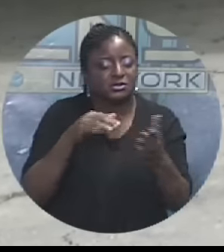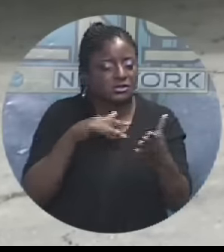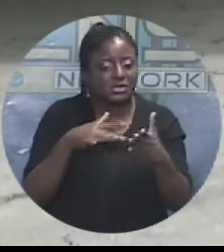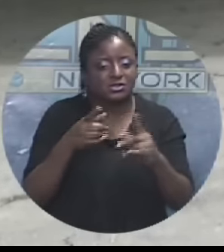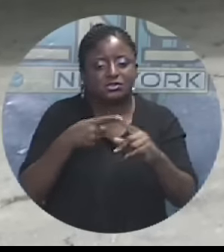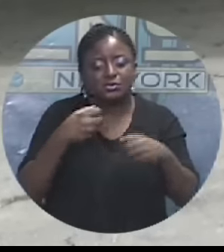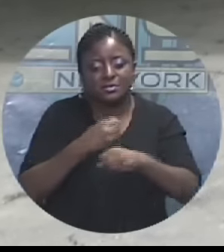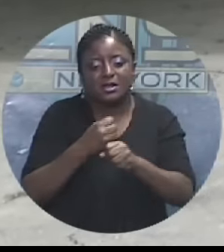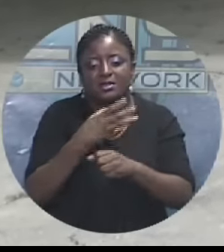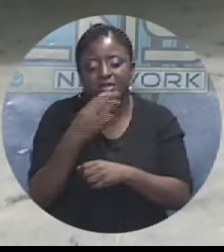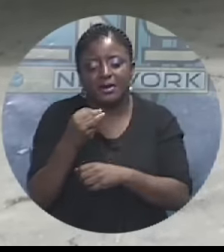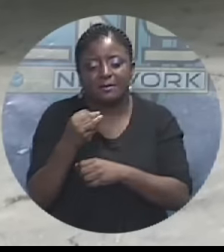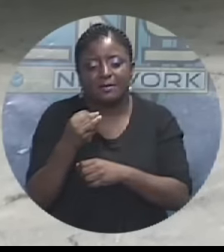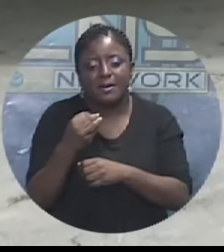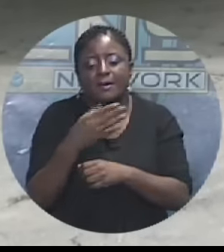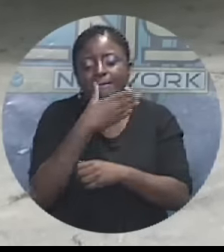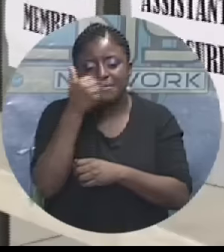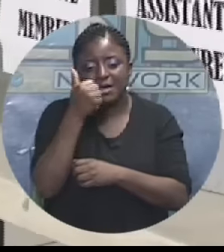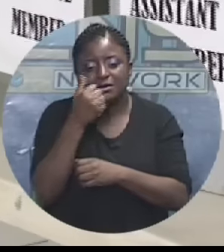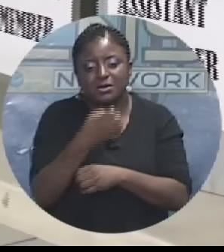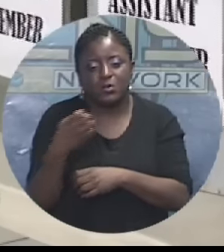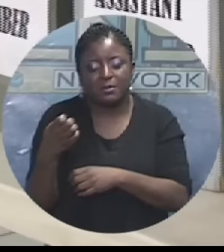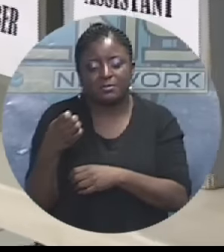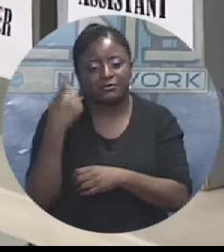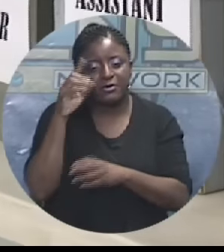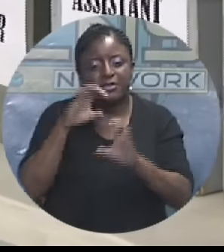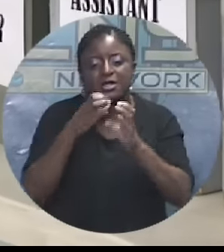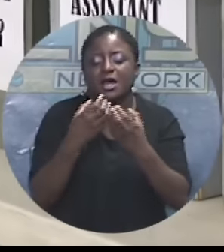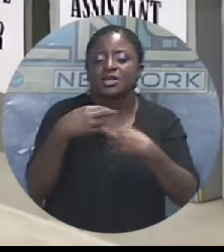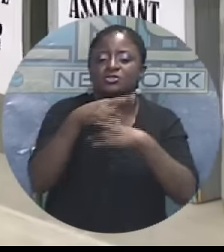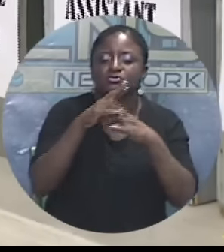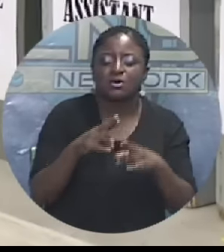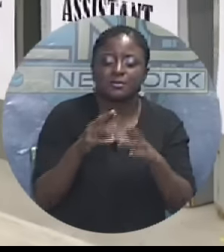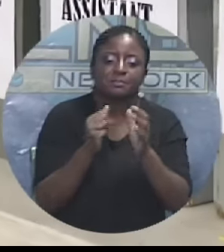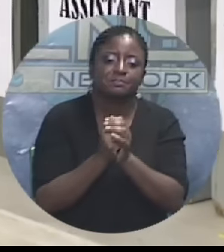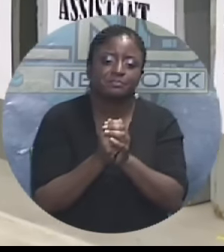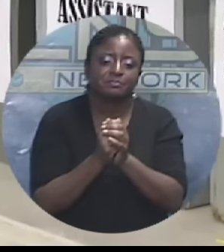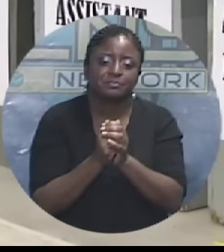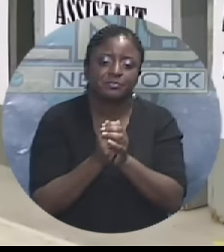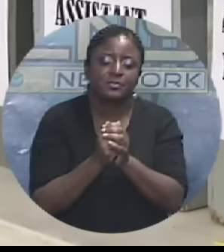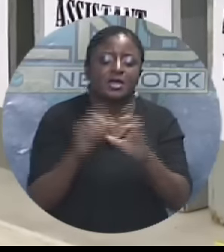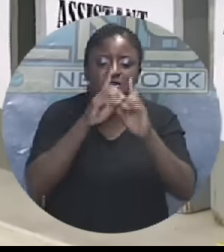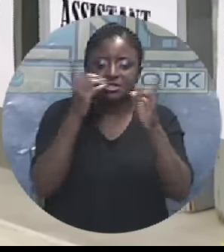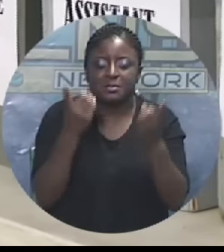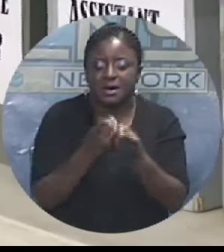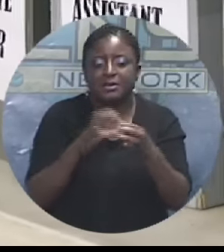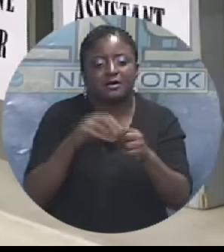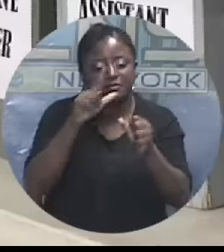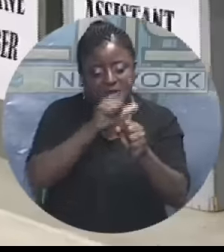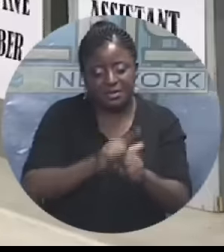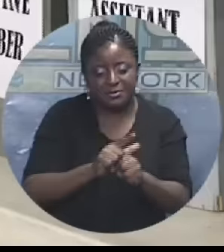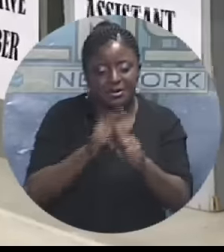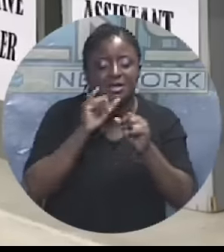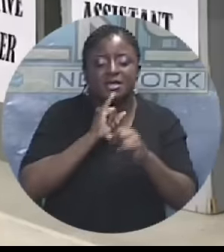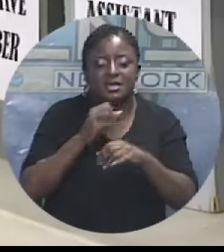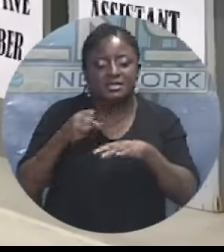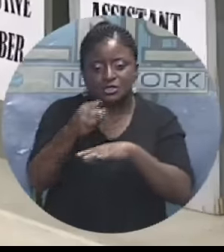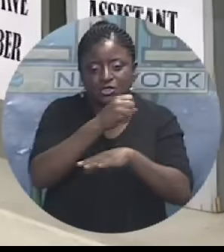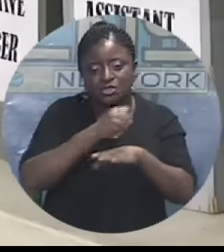to be better equipped to handle this pressure in the classroom. The Department of Labor is supervising the elections. Once the polls close at 5